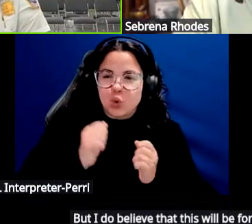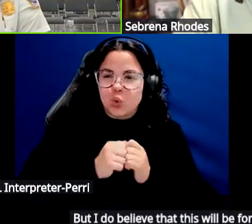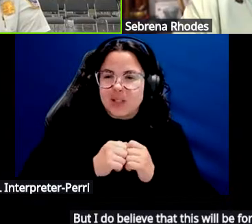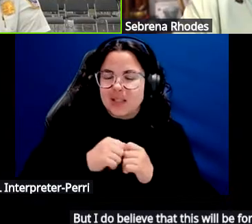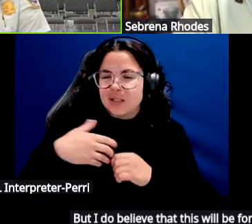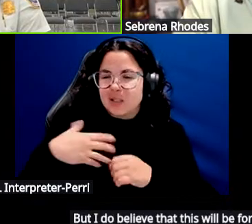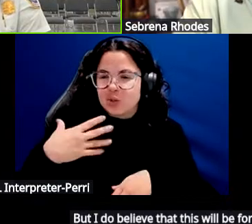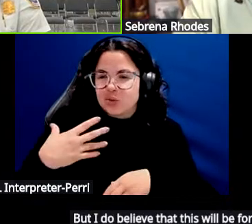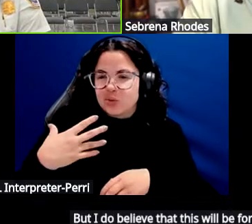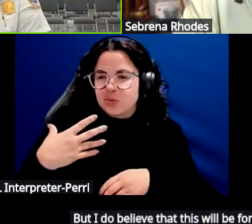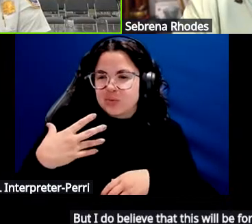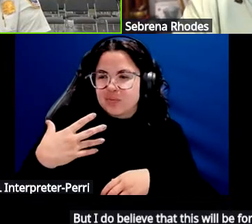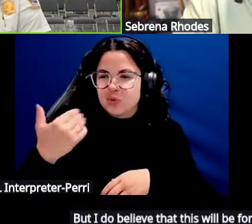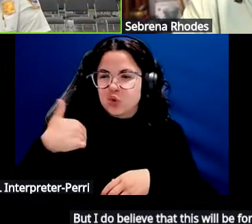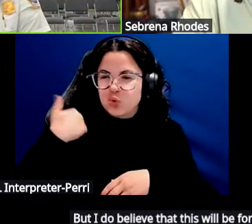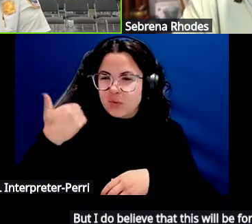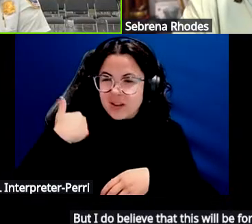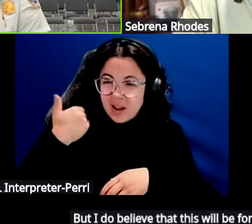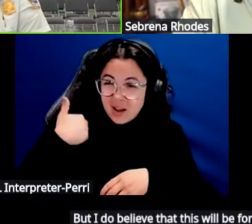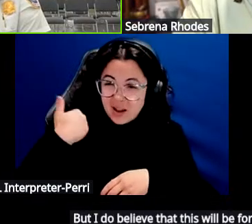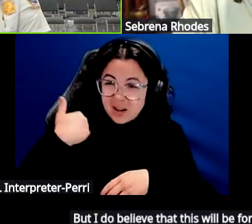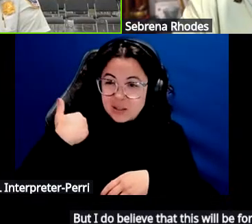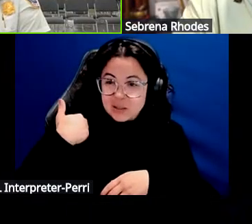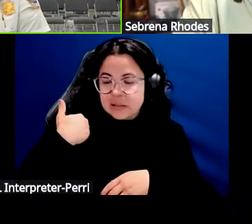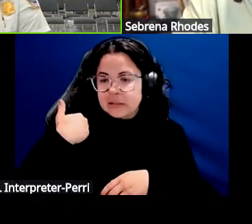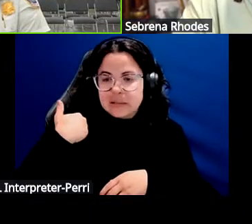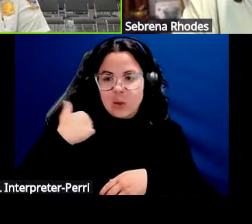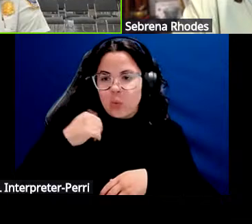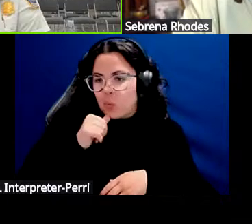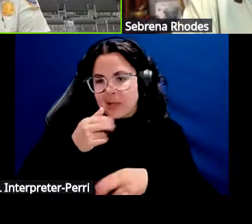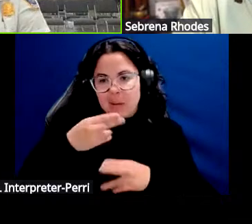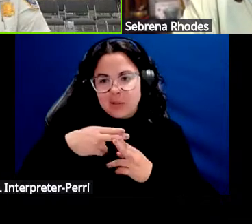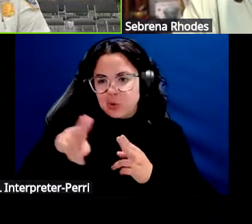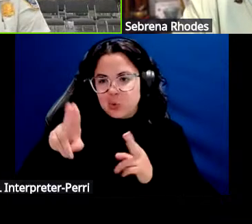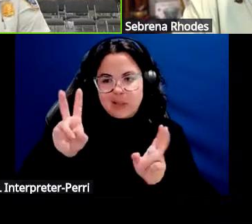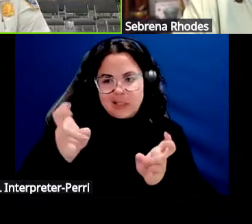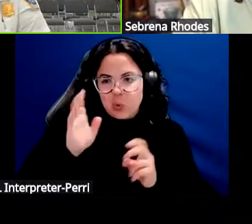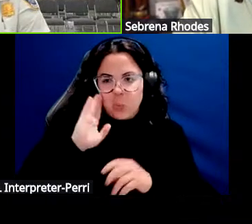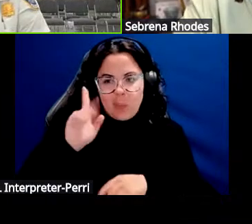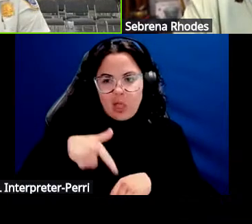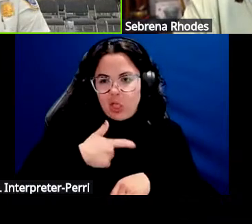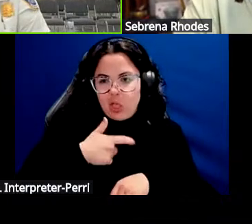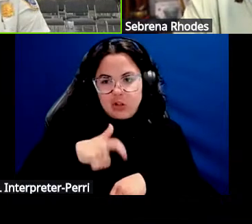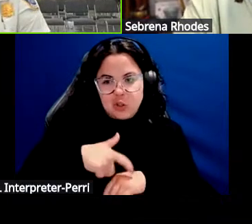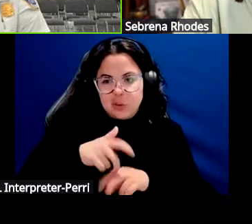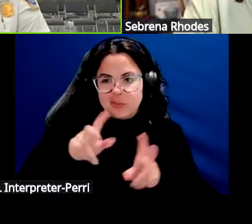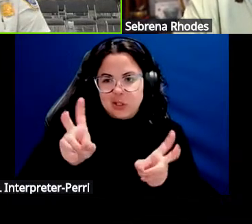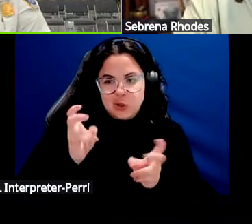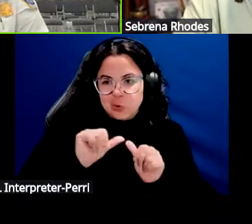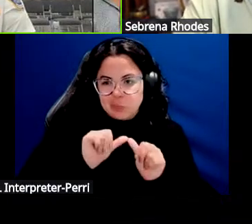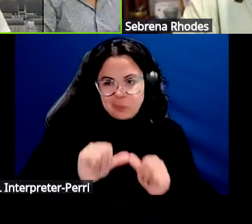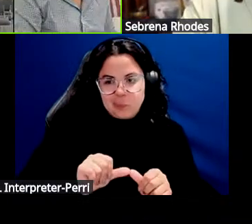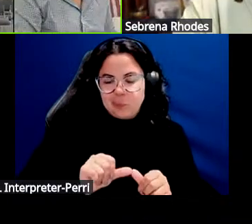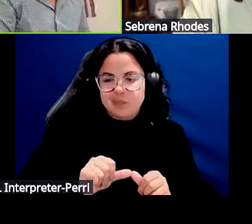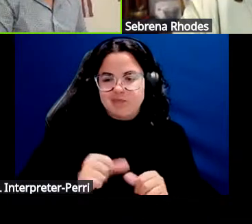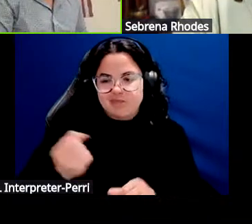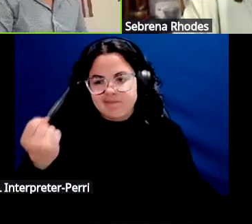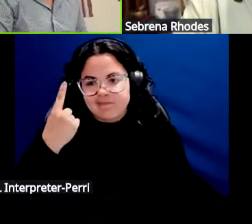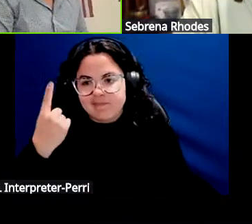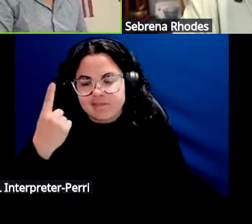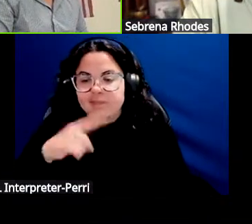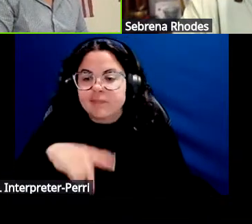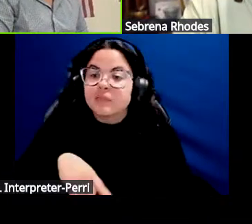juveniles will not be a short thing. I think it will be a long-term thing, so. I understand. And